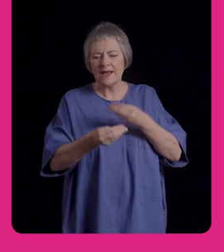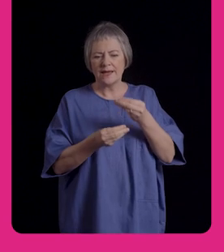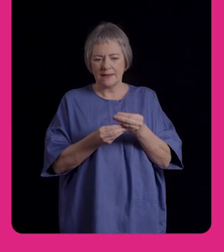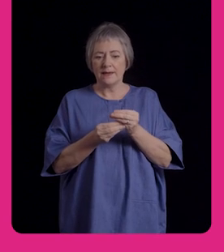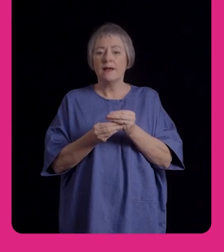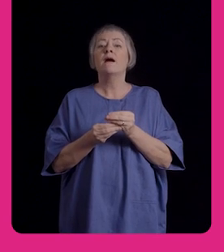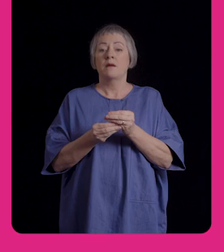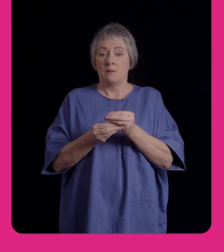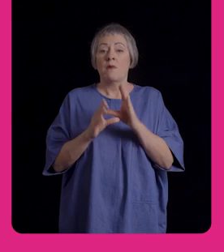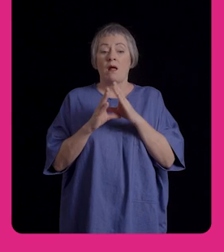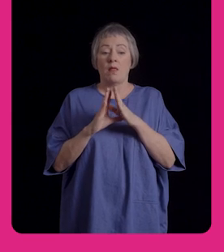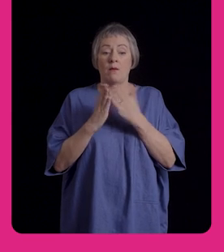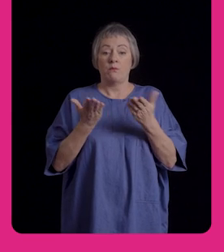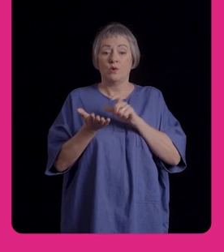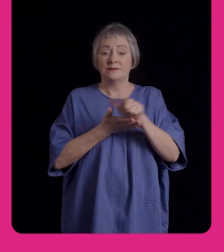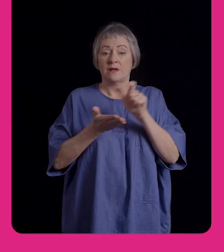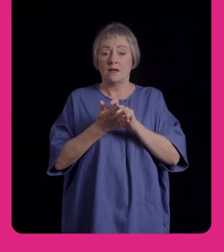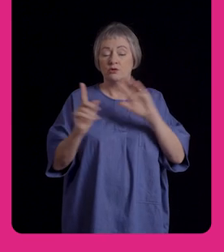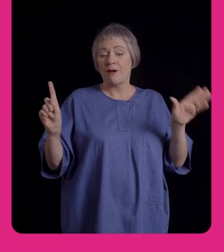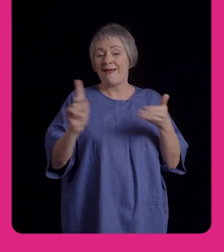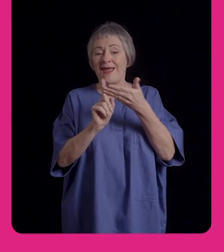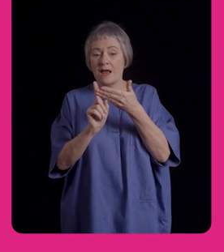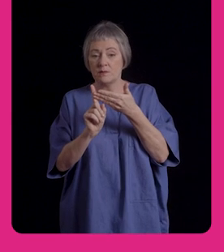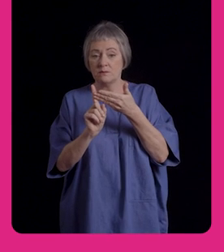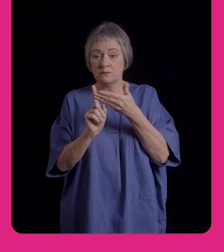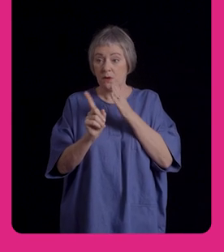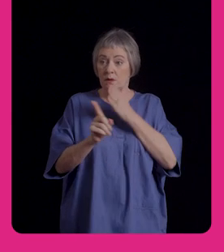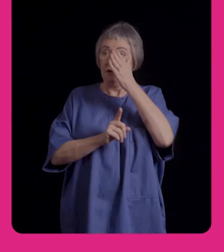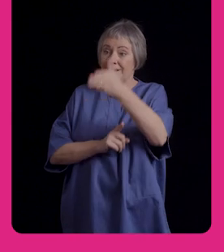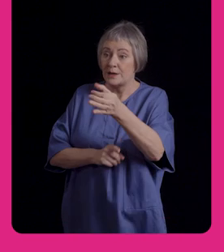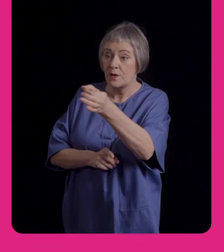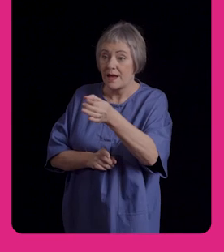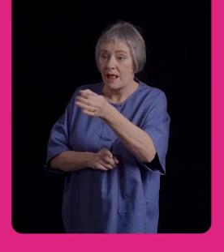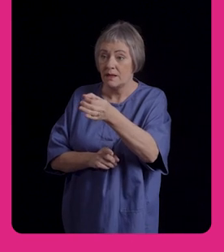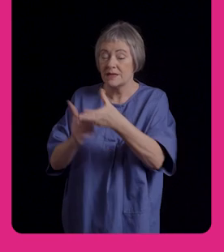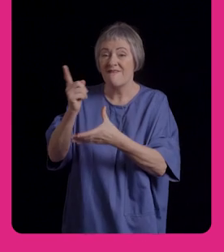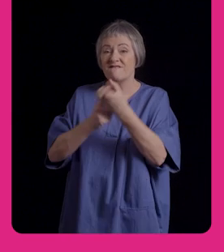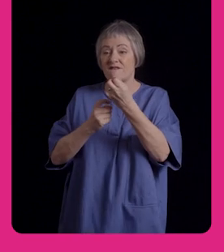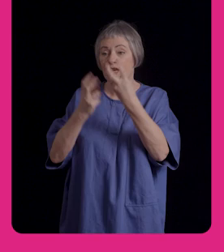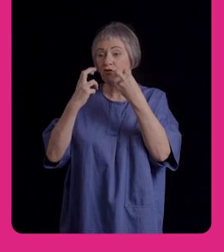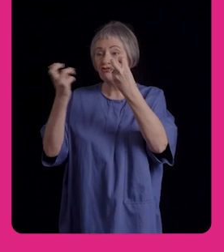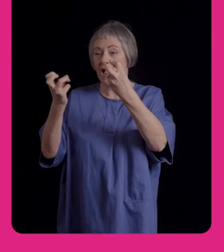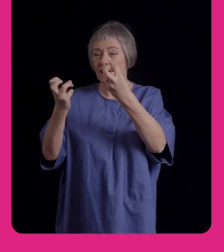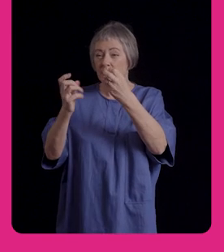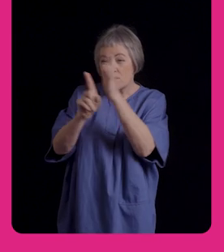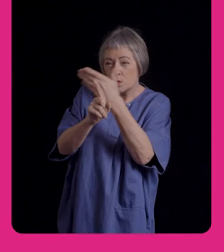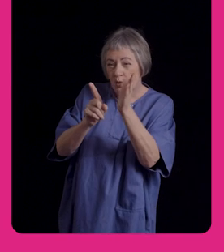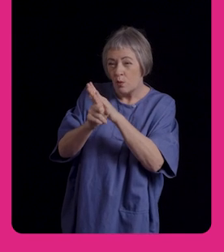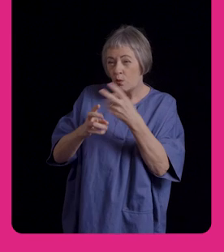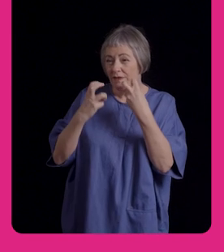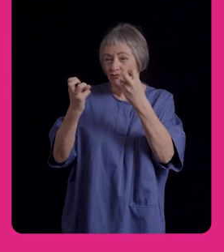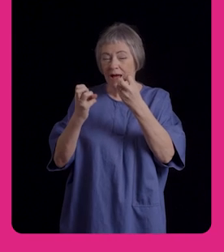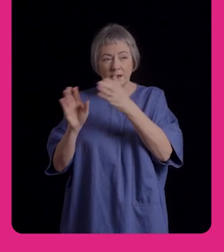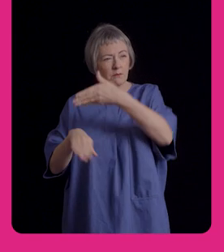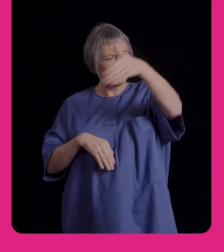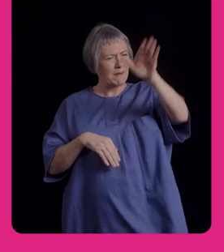The bookseller tells you that your goals are to get to Treasure Island, find the dragon, and persuade the dragon